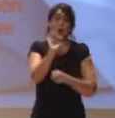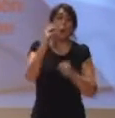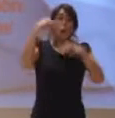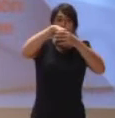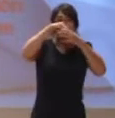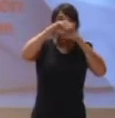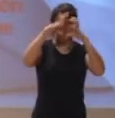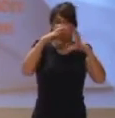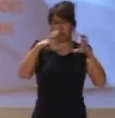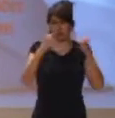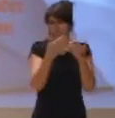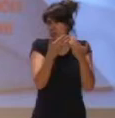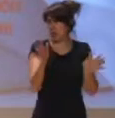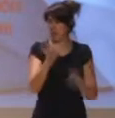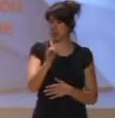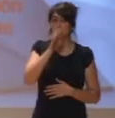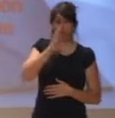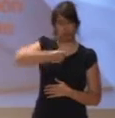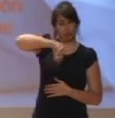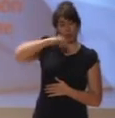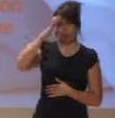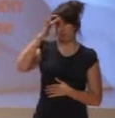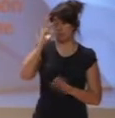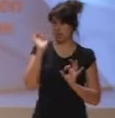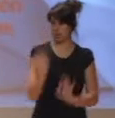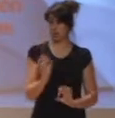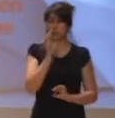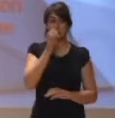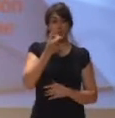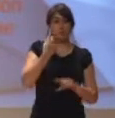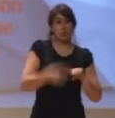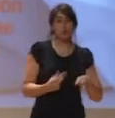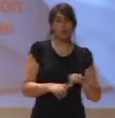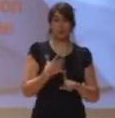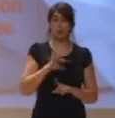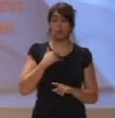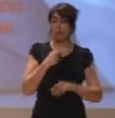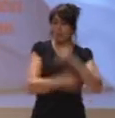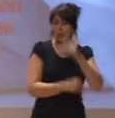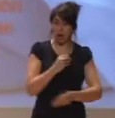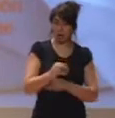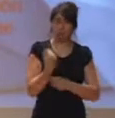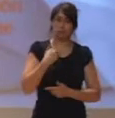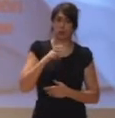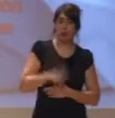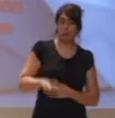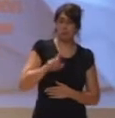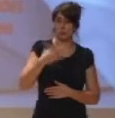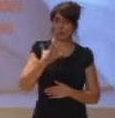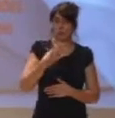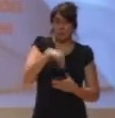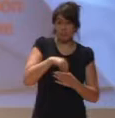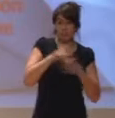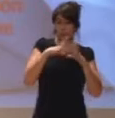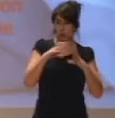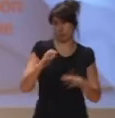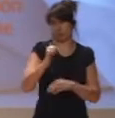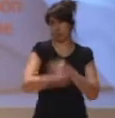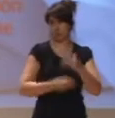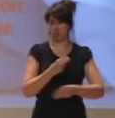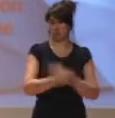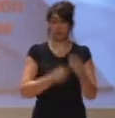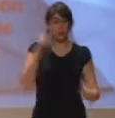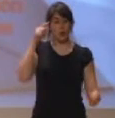have them available. That is our philosophy. That is, reuse everything that can